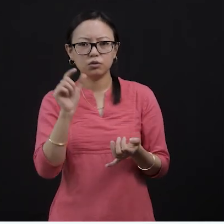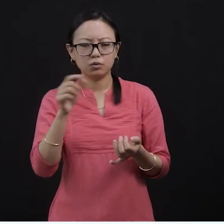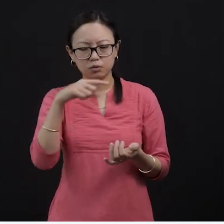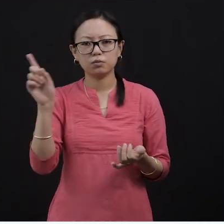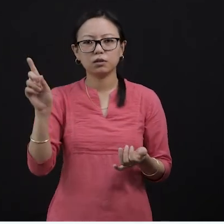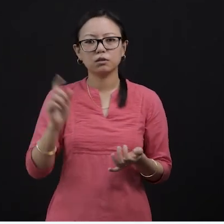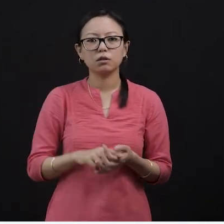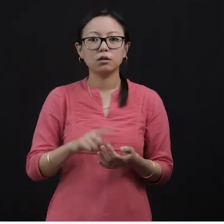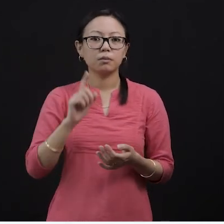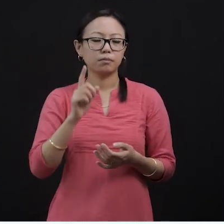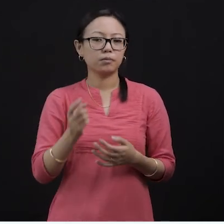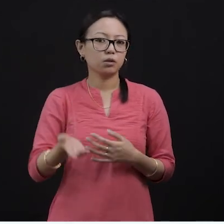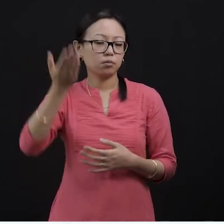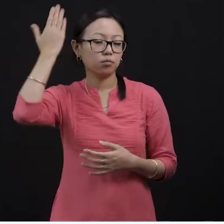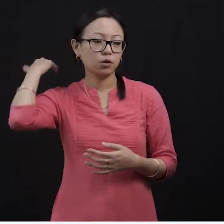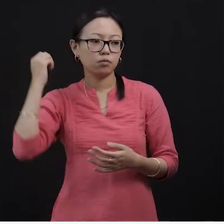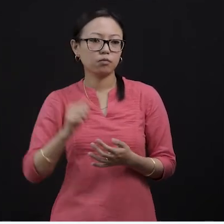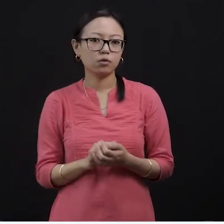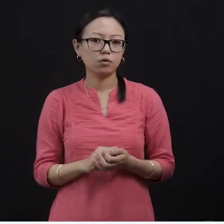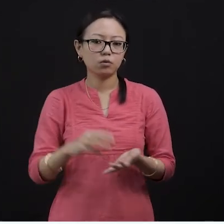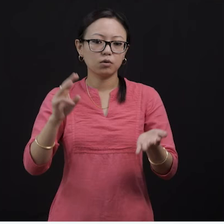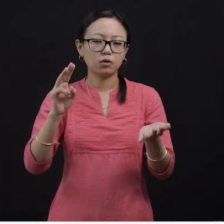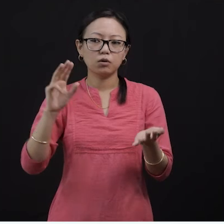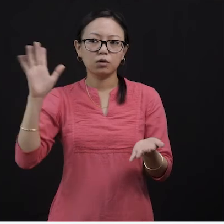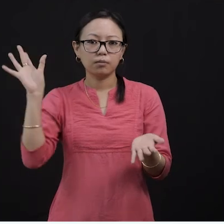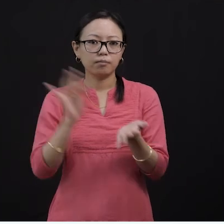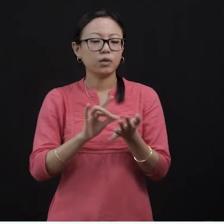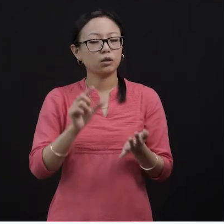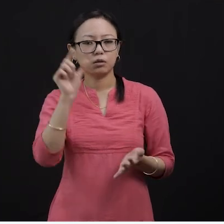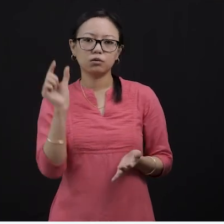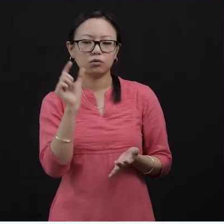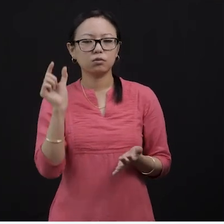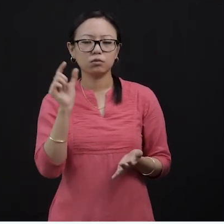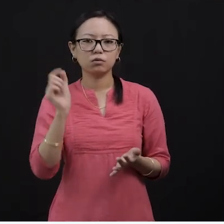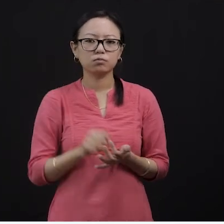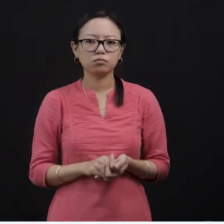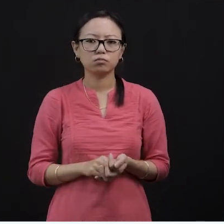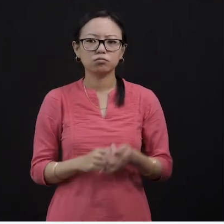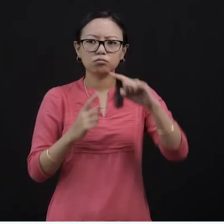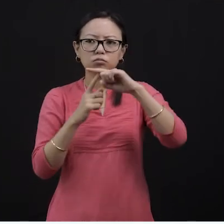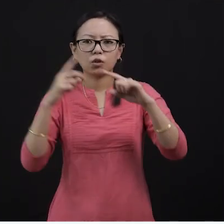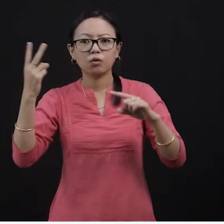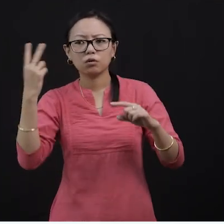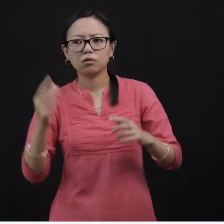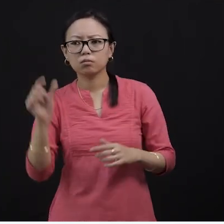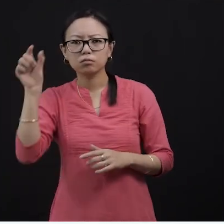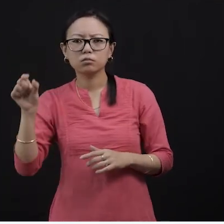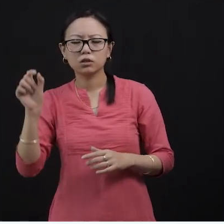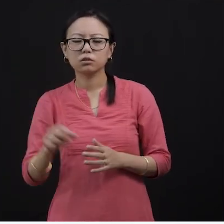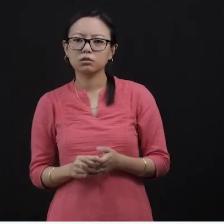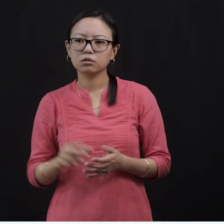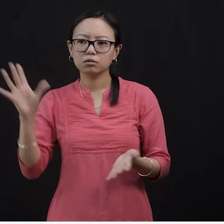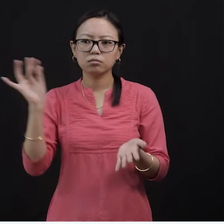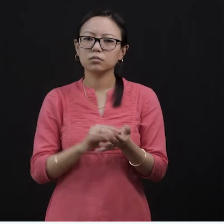Many travelers, they carry magnet, and they perform the activity which we did.